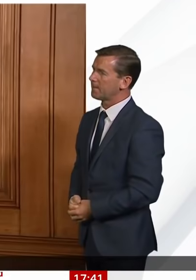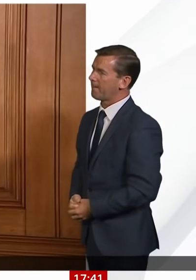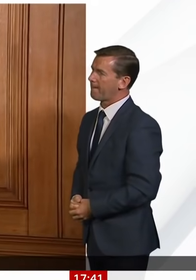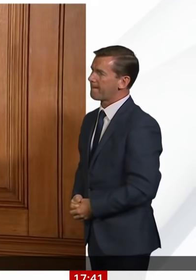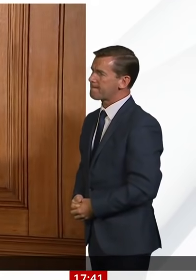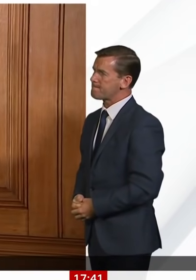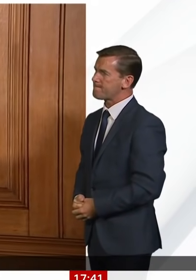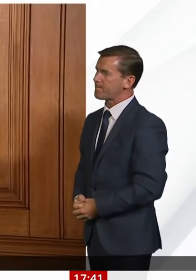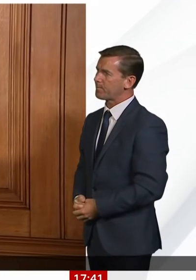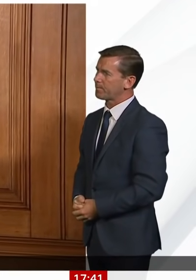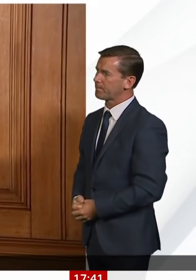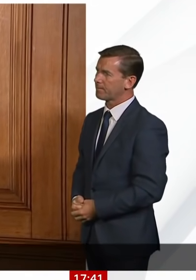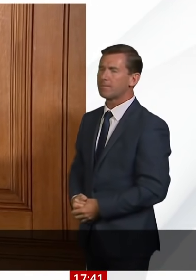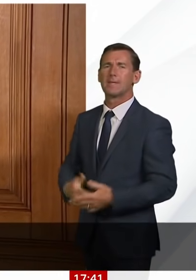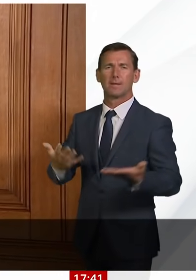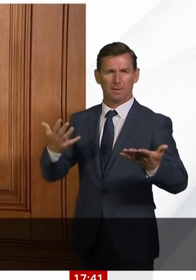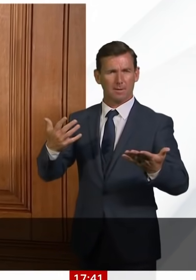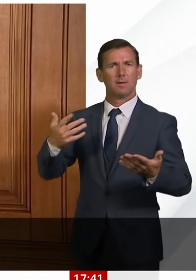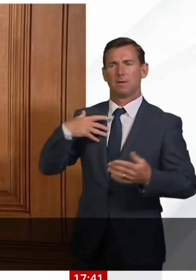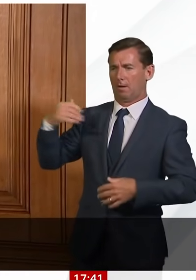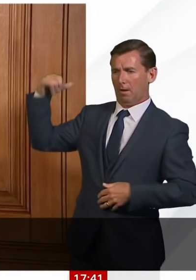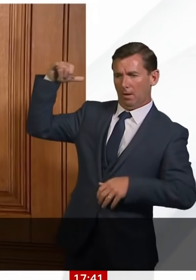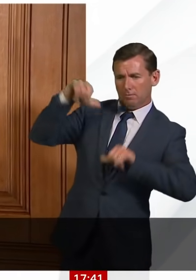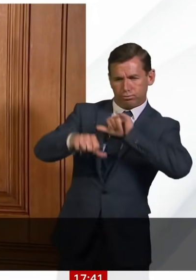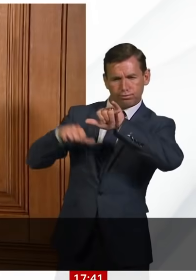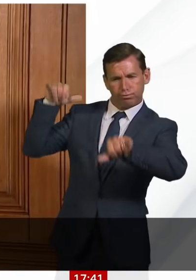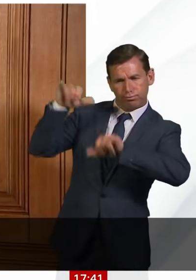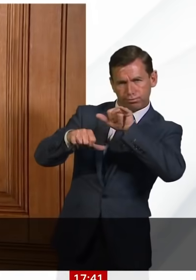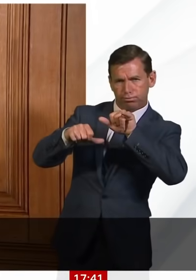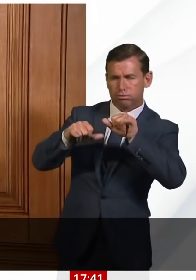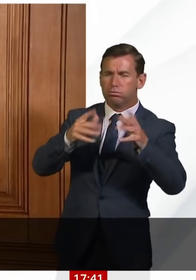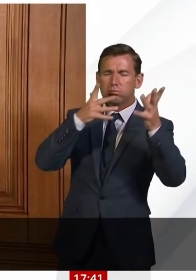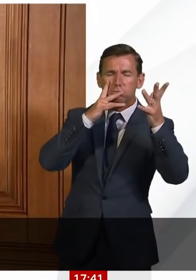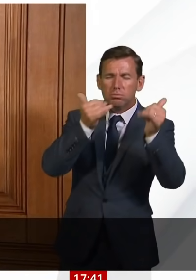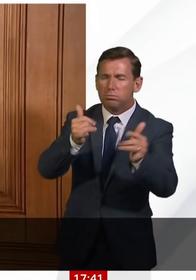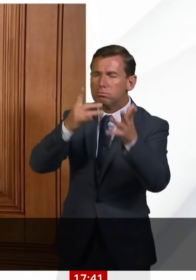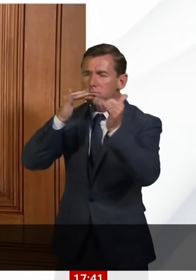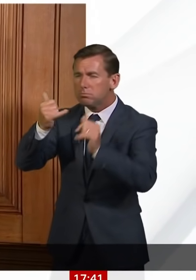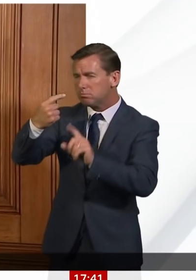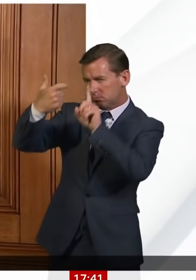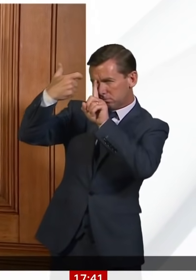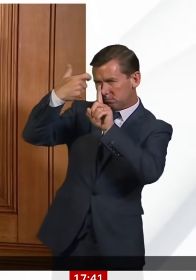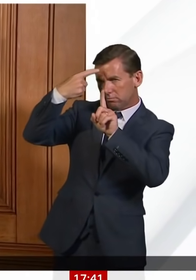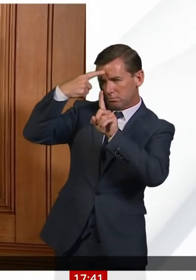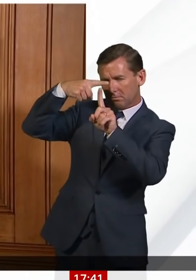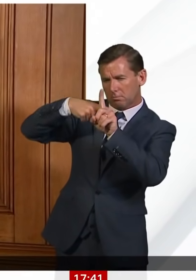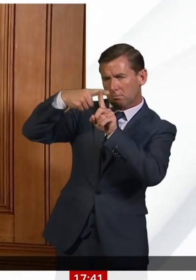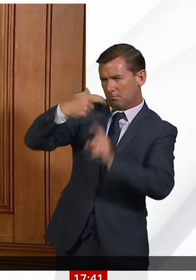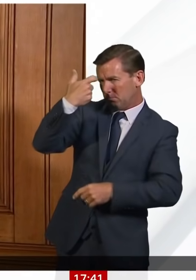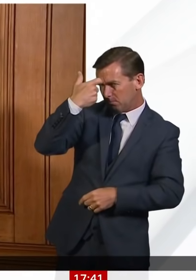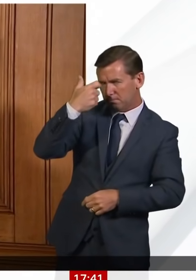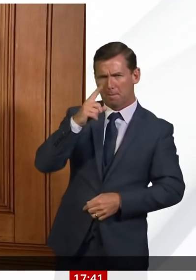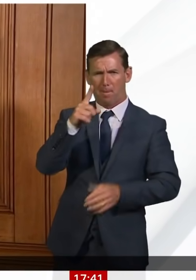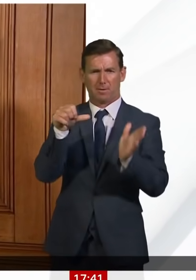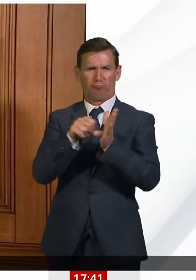with port of entry screening, there is a basic problem that the length of a